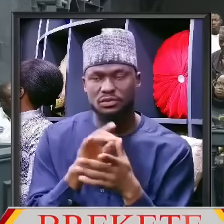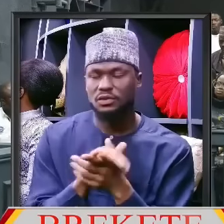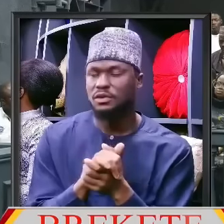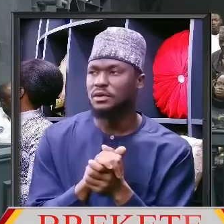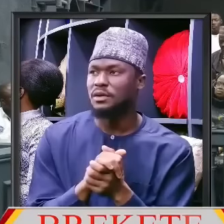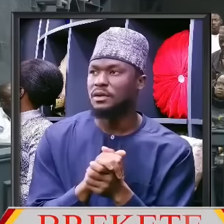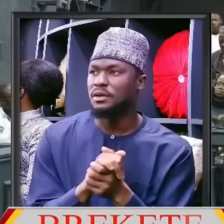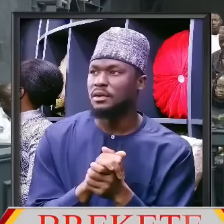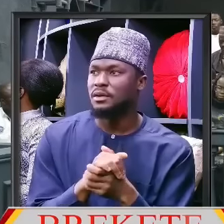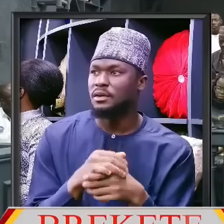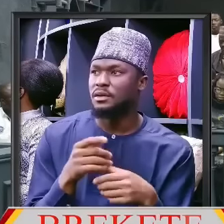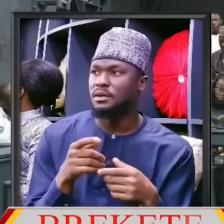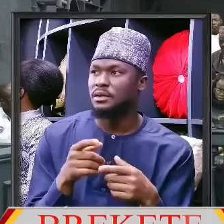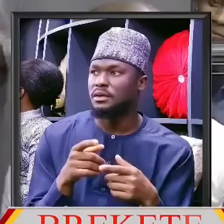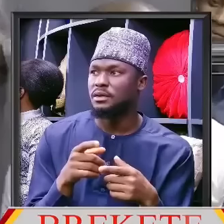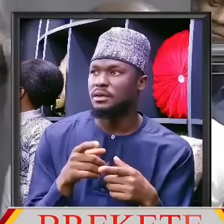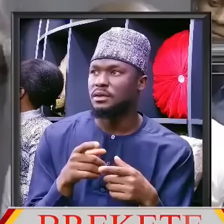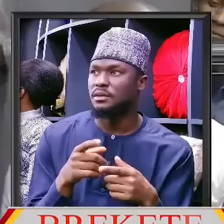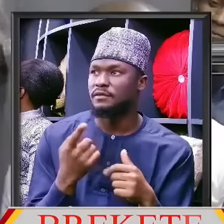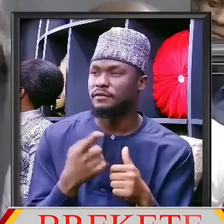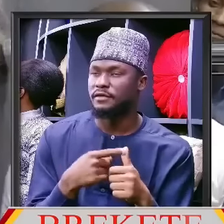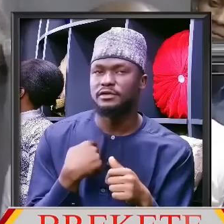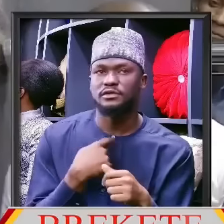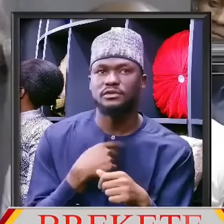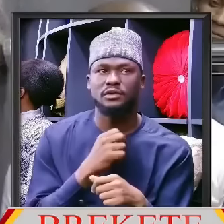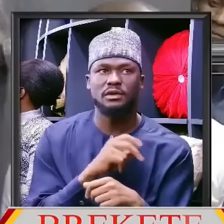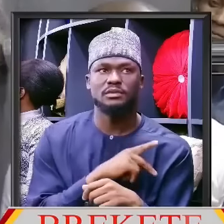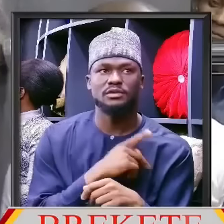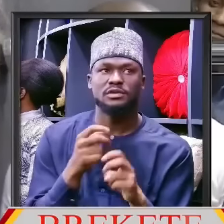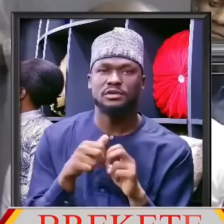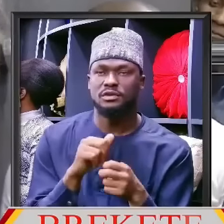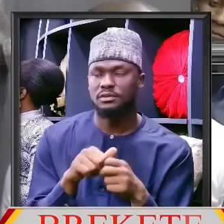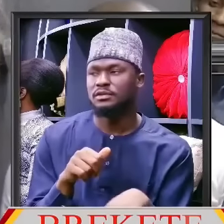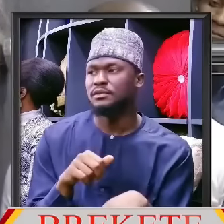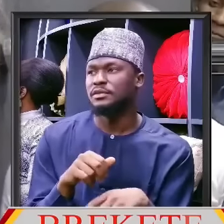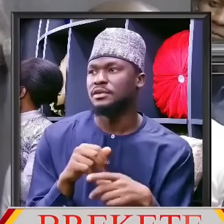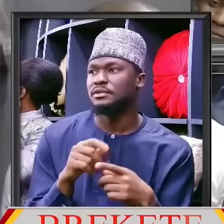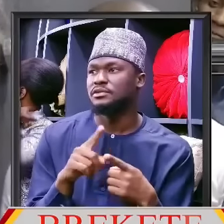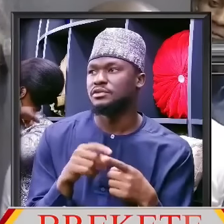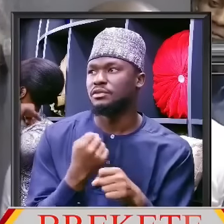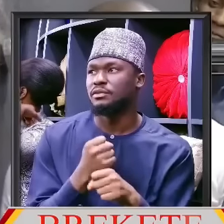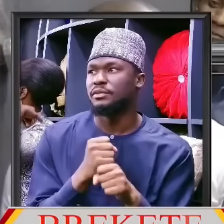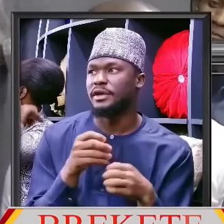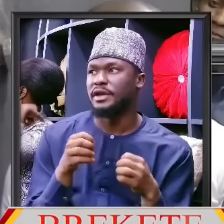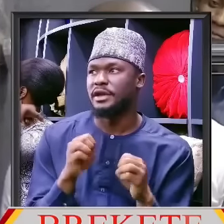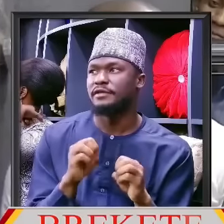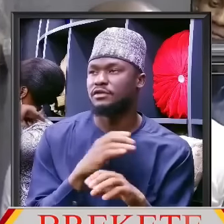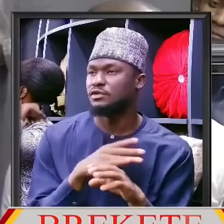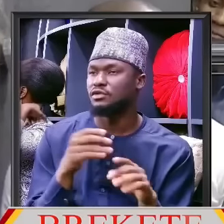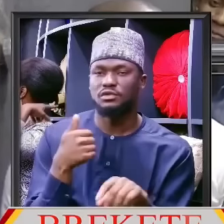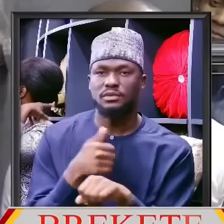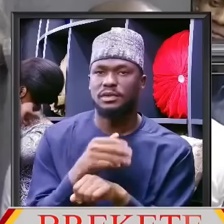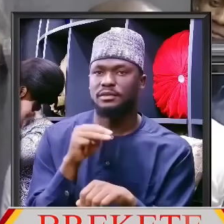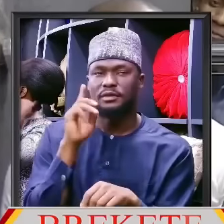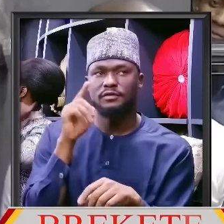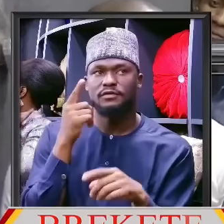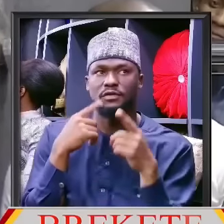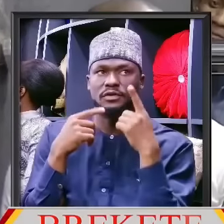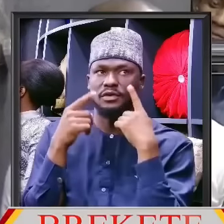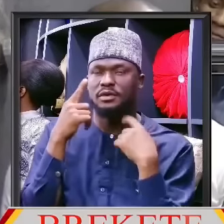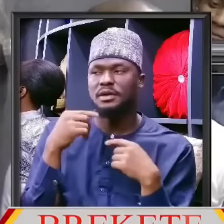say, yes, we appreciate the problem, but we need to make our effort to resolve it. Yeah, but no blame them for crying. No blame them